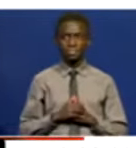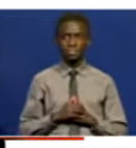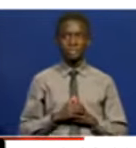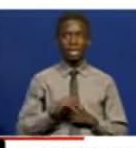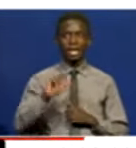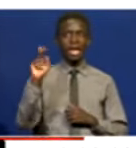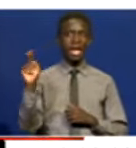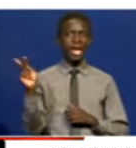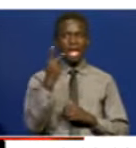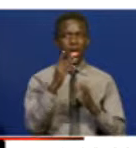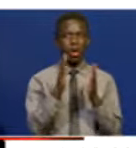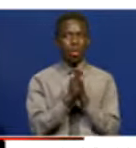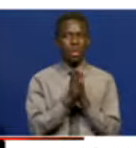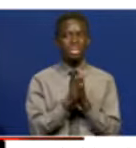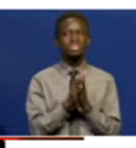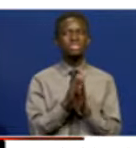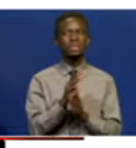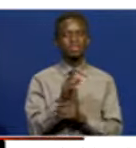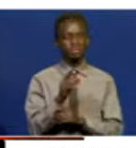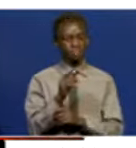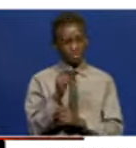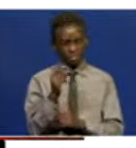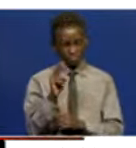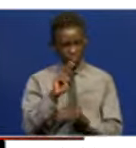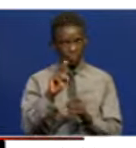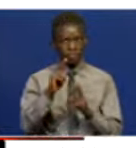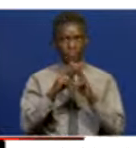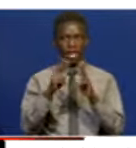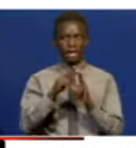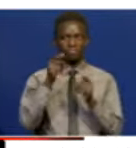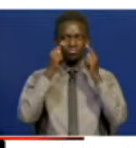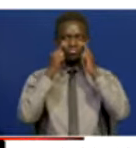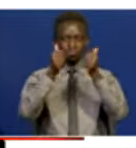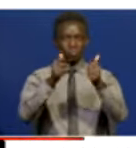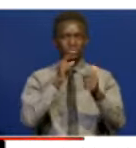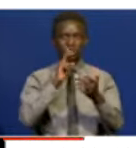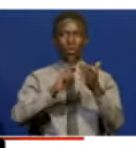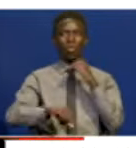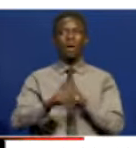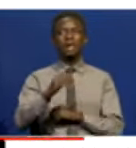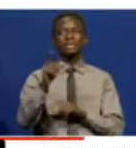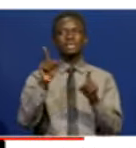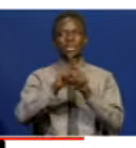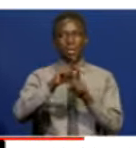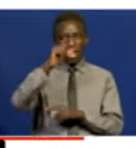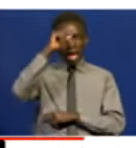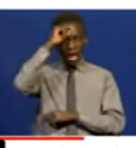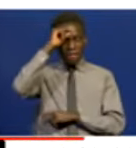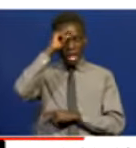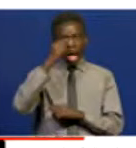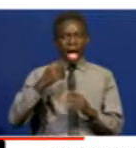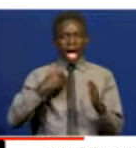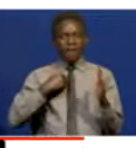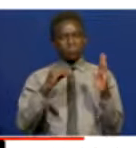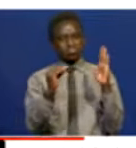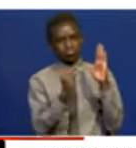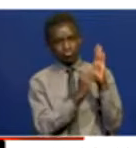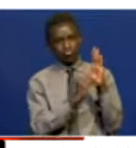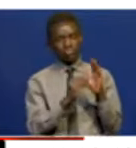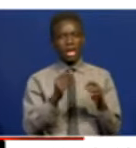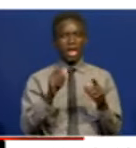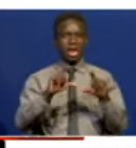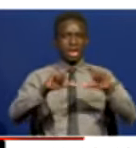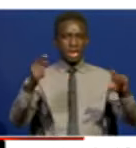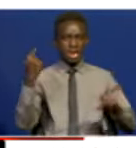very keen eye tweeted, "Also, please note hata serikali haija apply new number plates kwa magari. Oops,